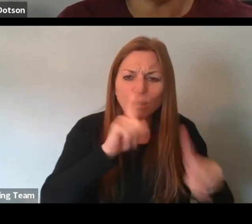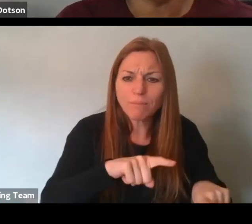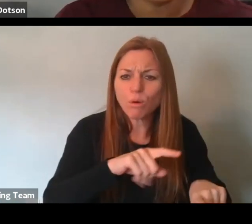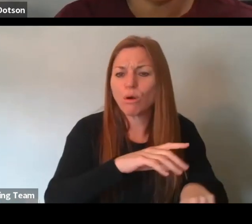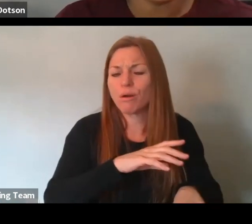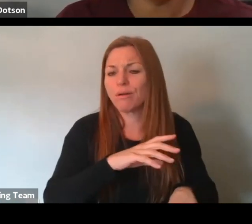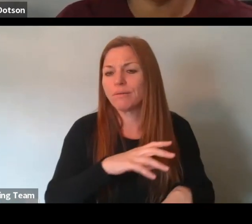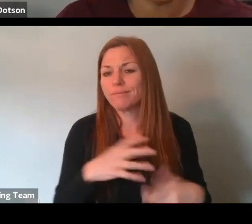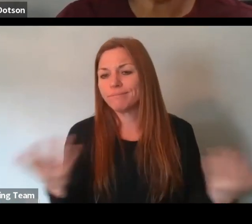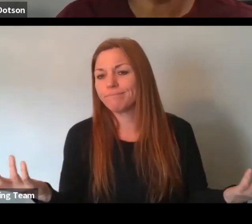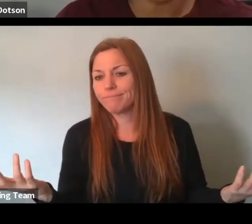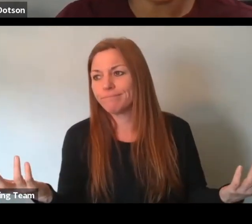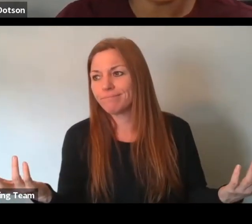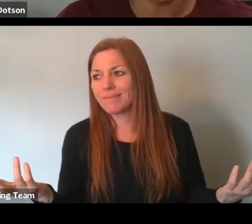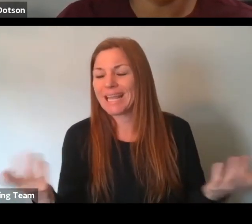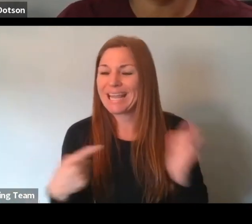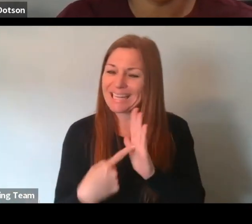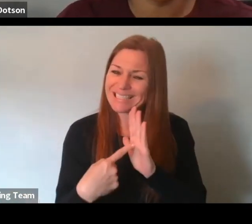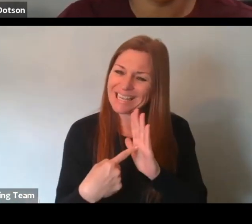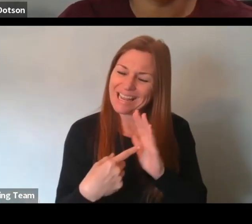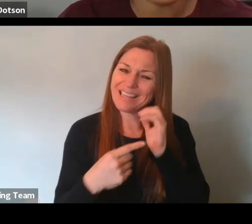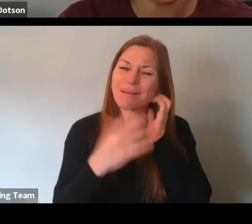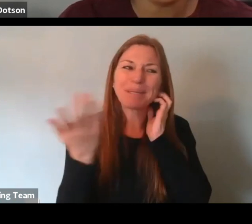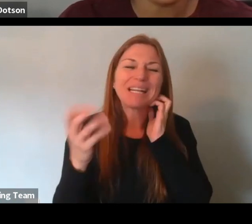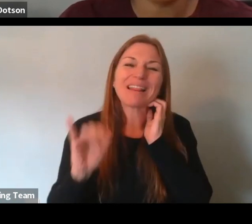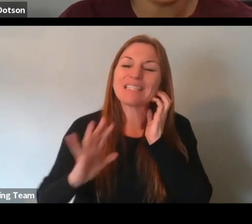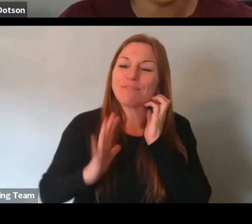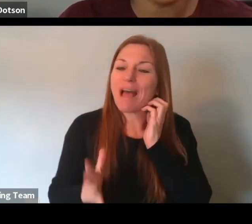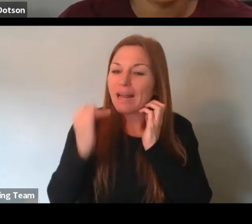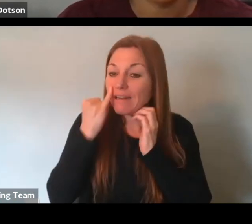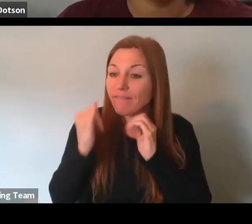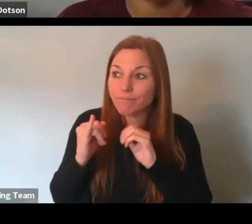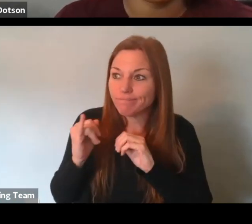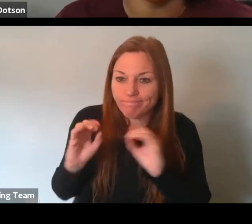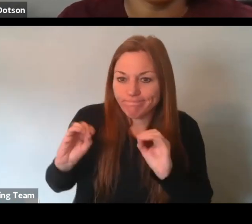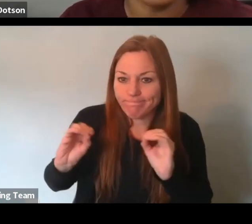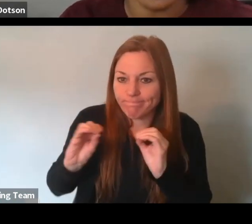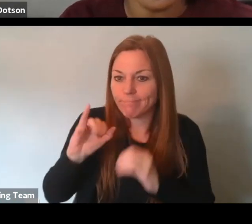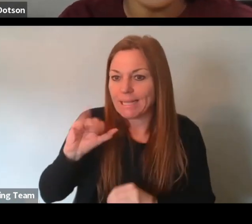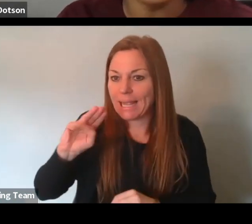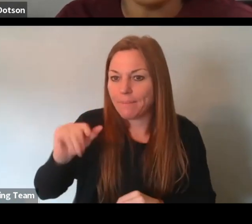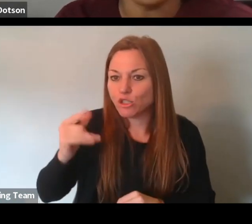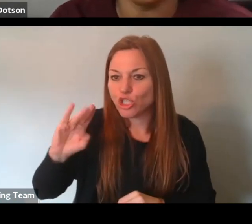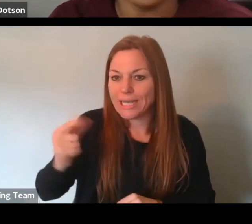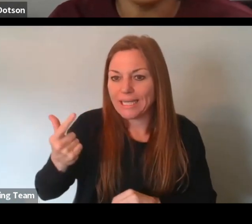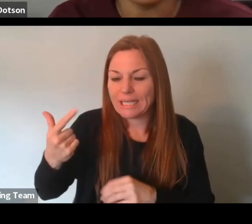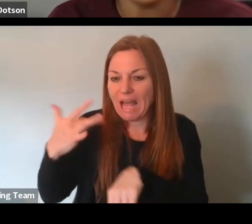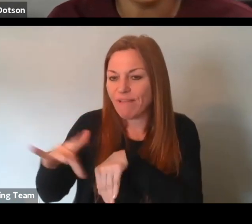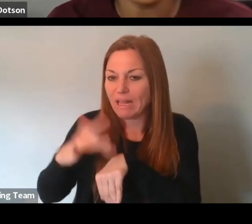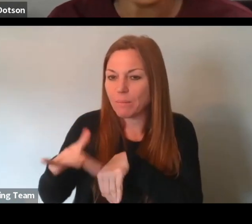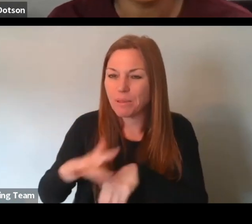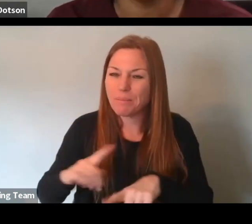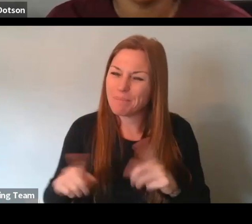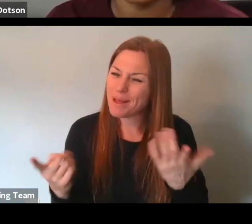have imaging, but it's not the ideal way. So best practices for doing vascular depression research had only been done